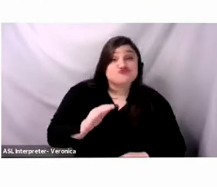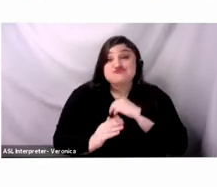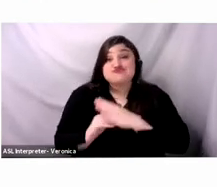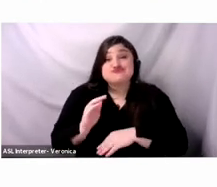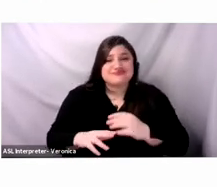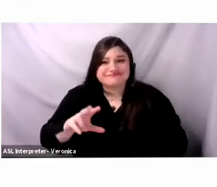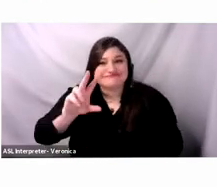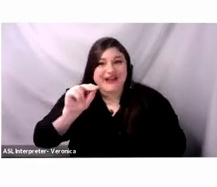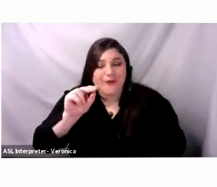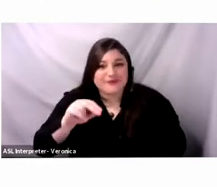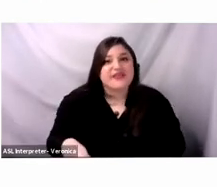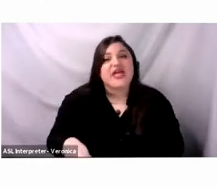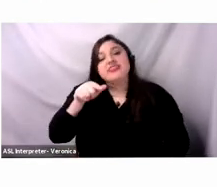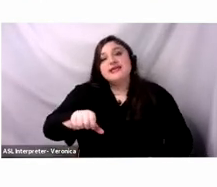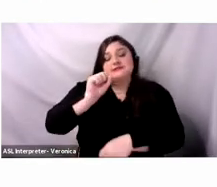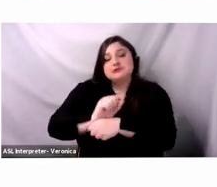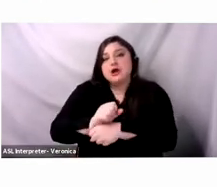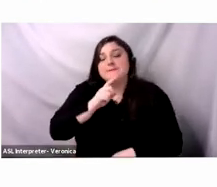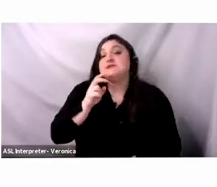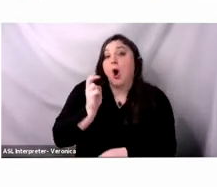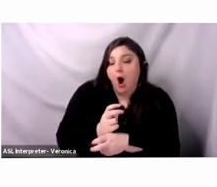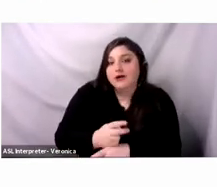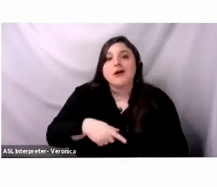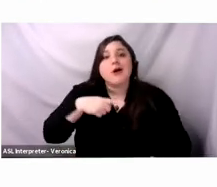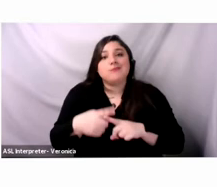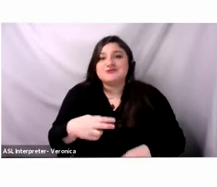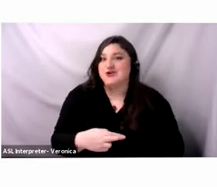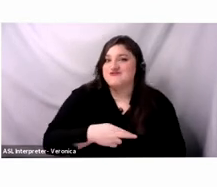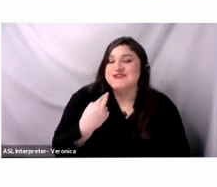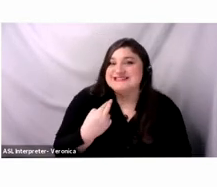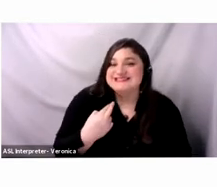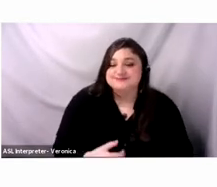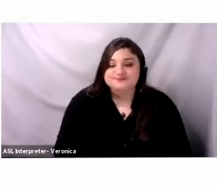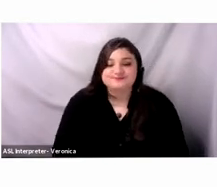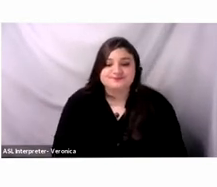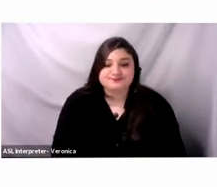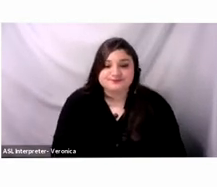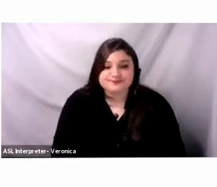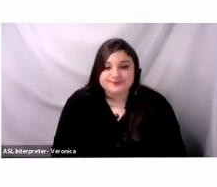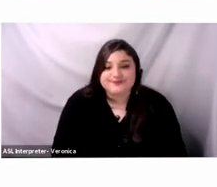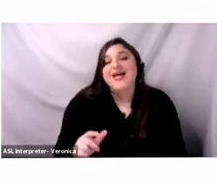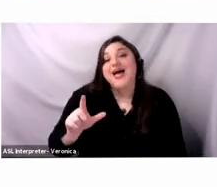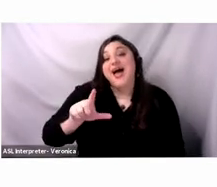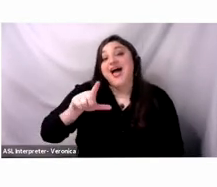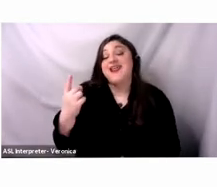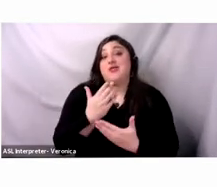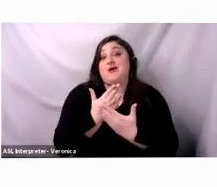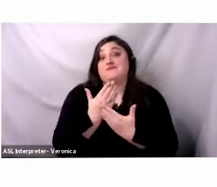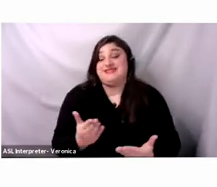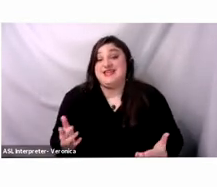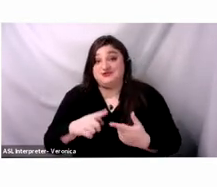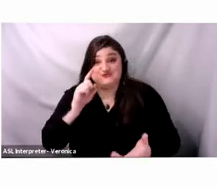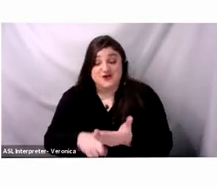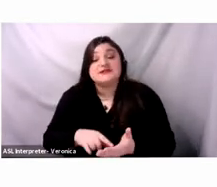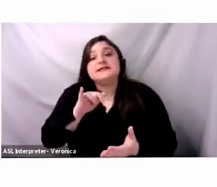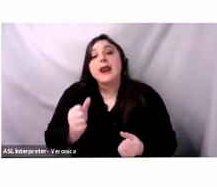always or has become far too risky. The most absurd part of all is that the same brands that made the pay-up list this year for